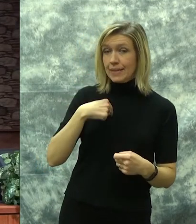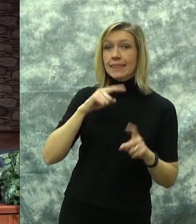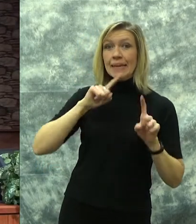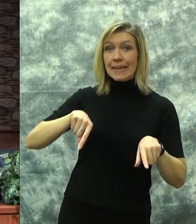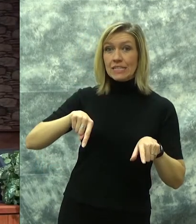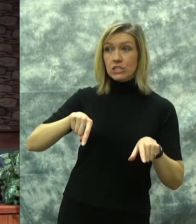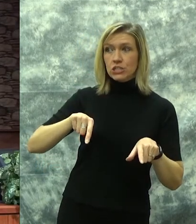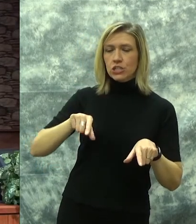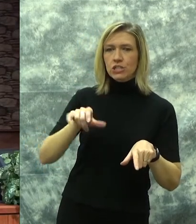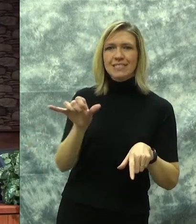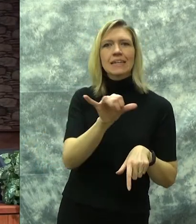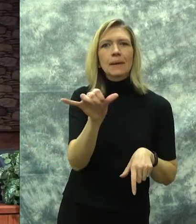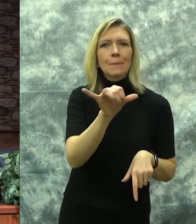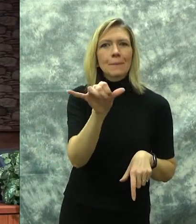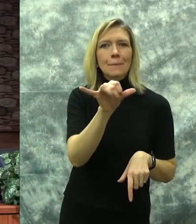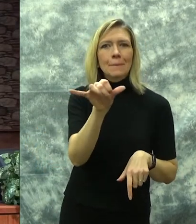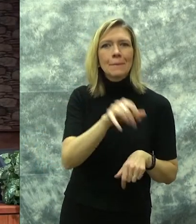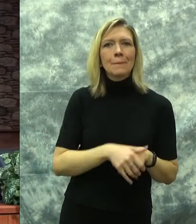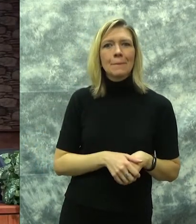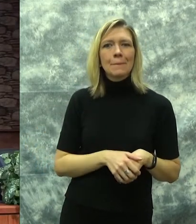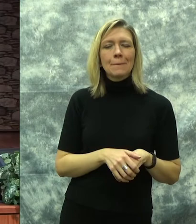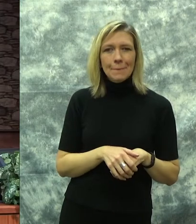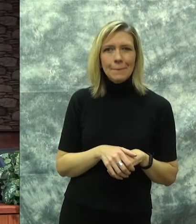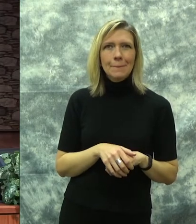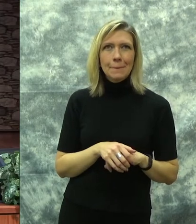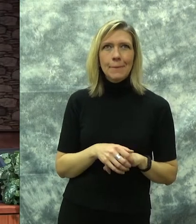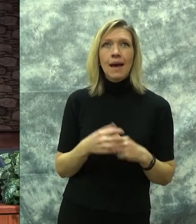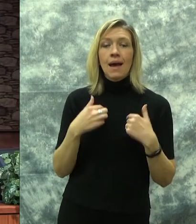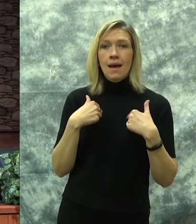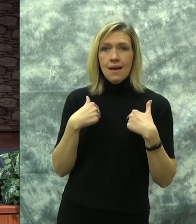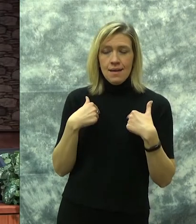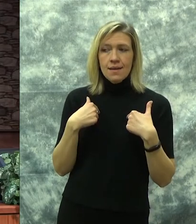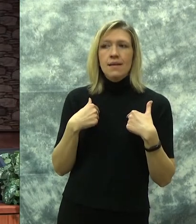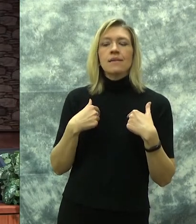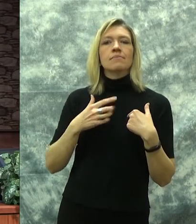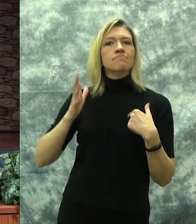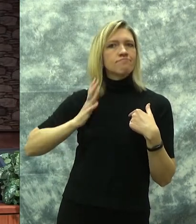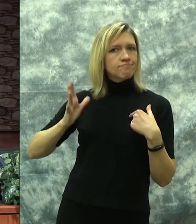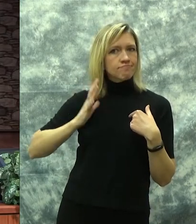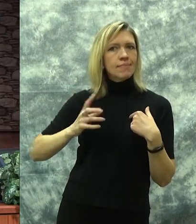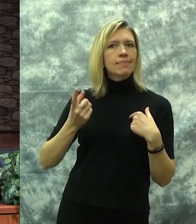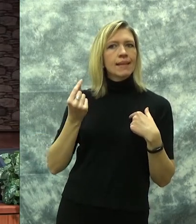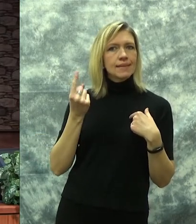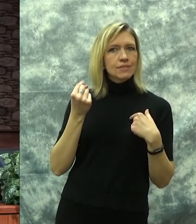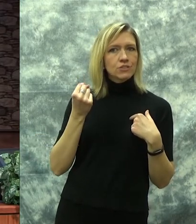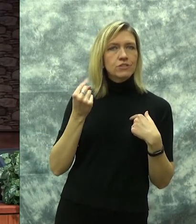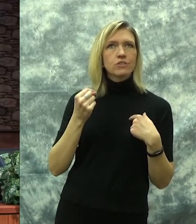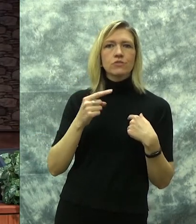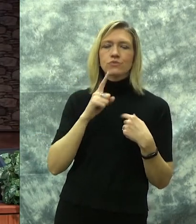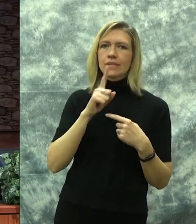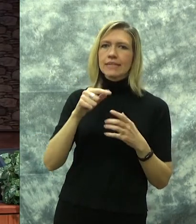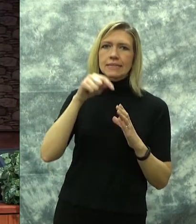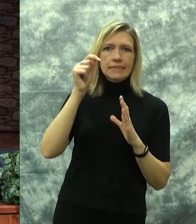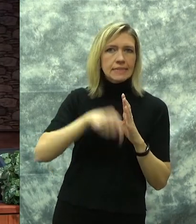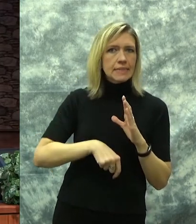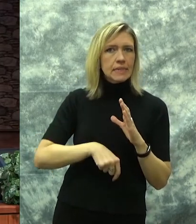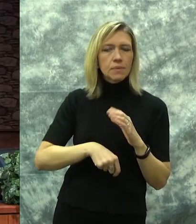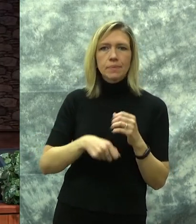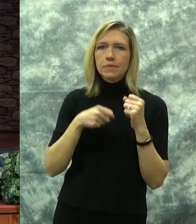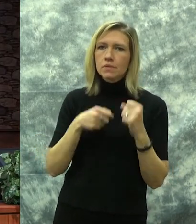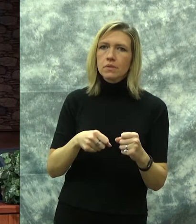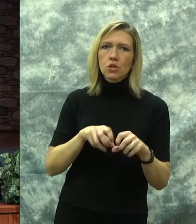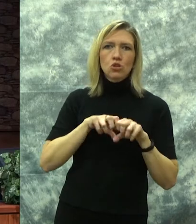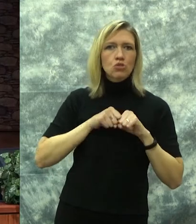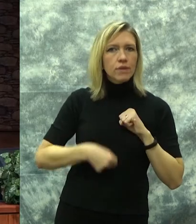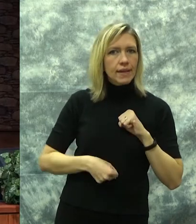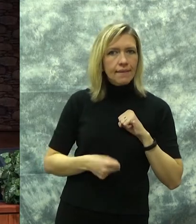thing. It is that I had extraordinary, deep, profound grief last year from many